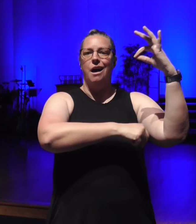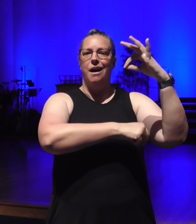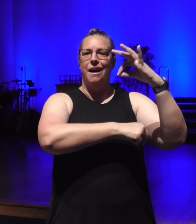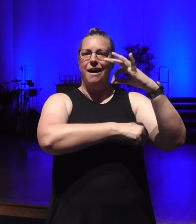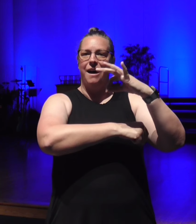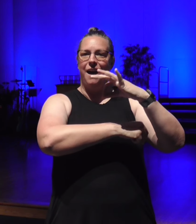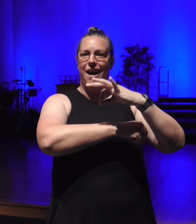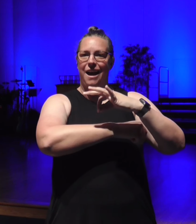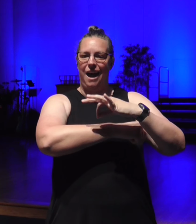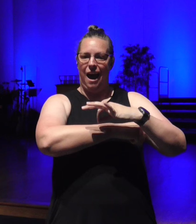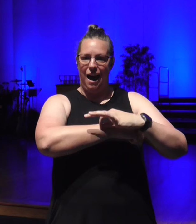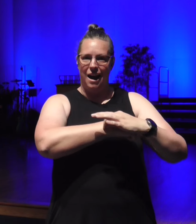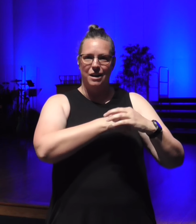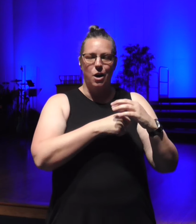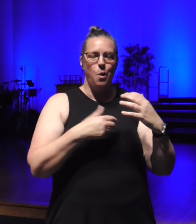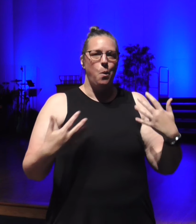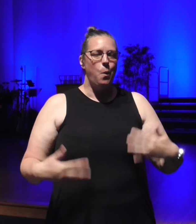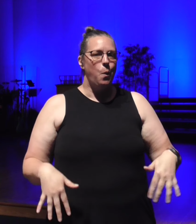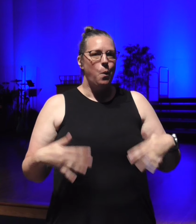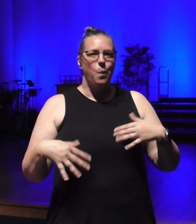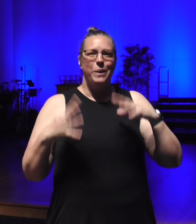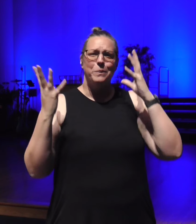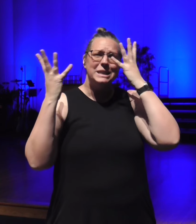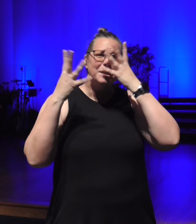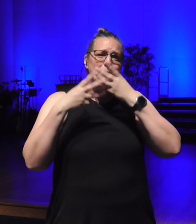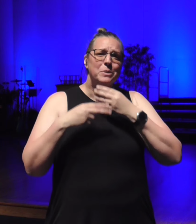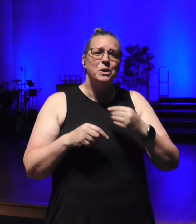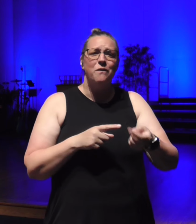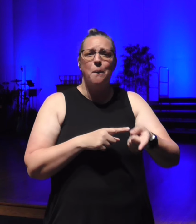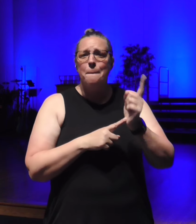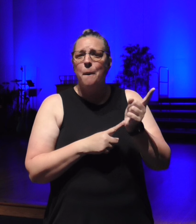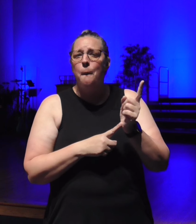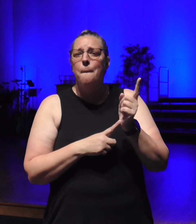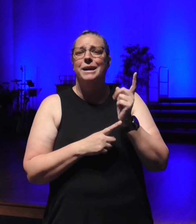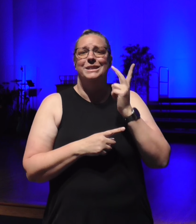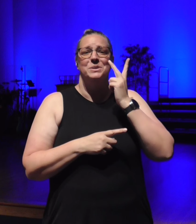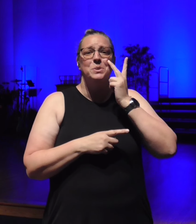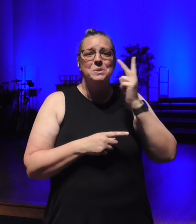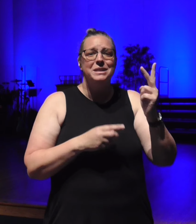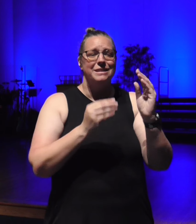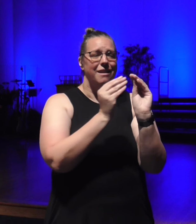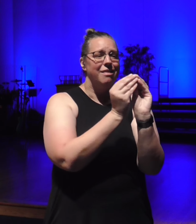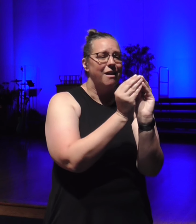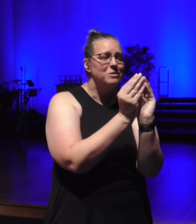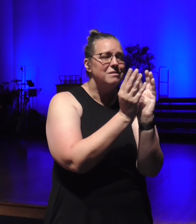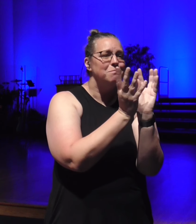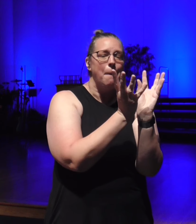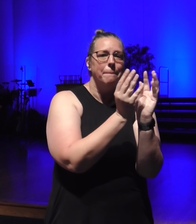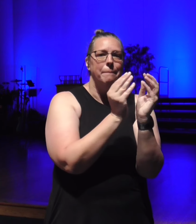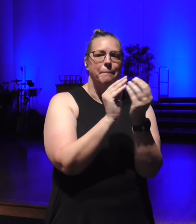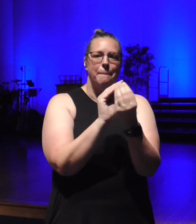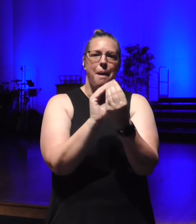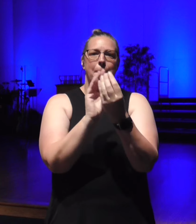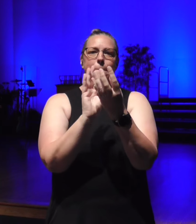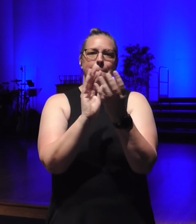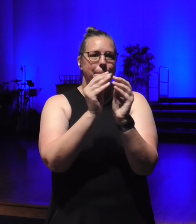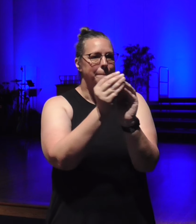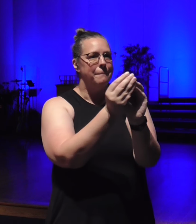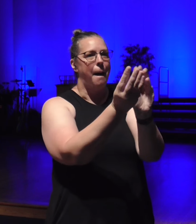the sun would set, oh, what a magnificent moment it was when the flower would pop